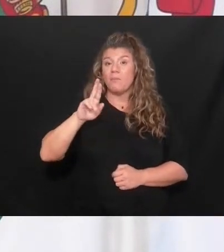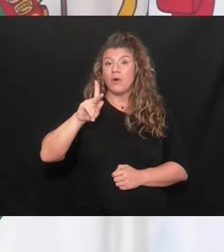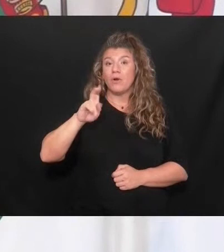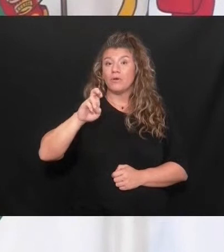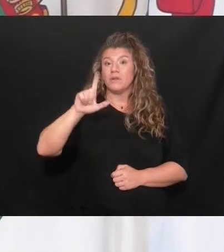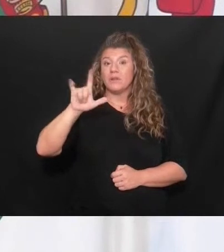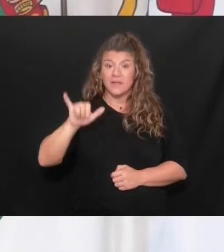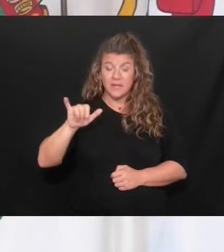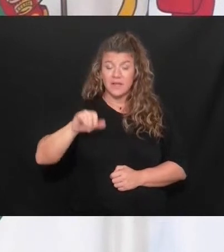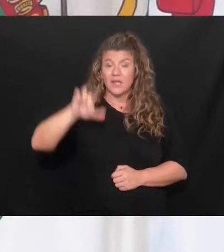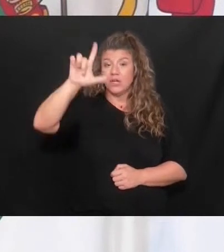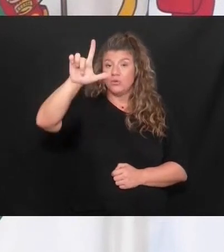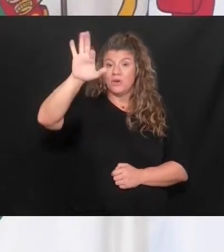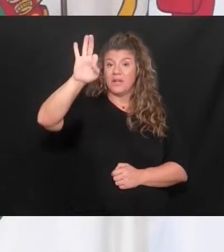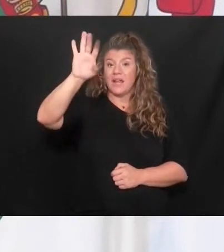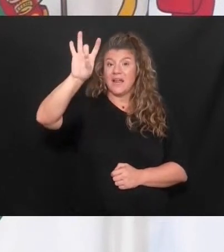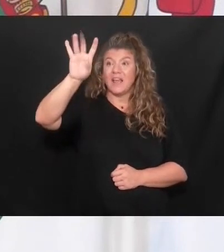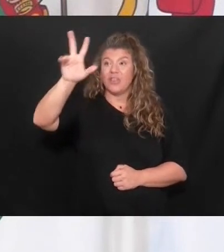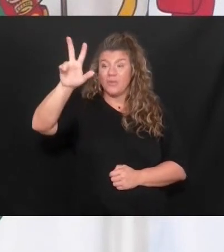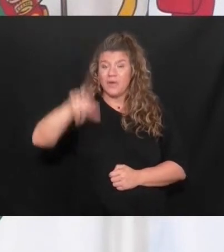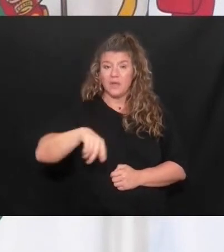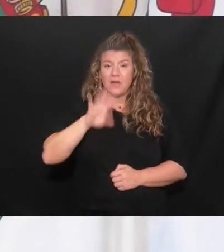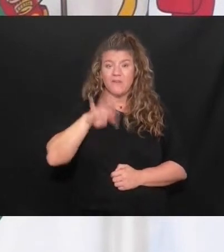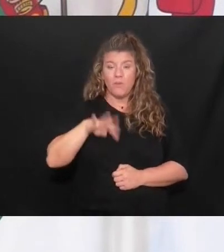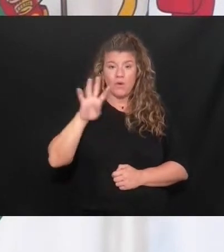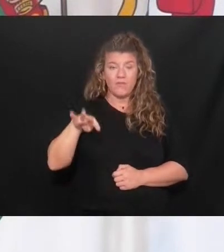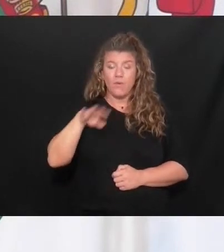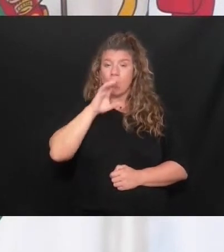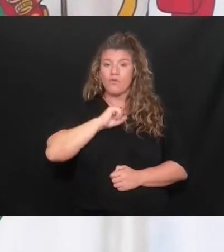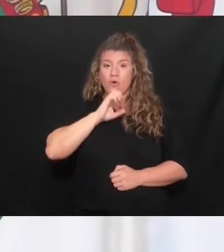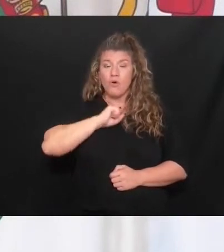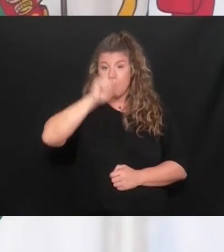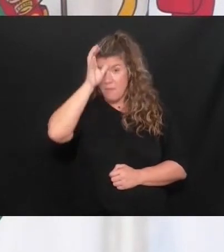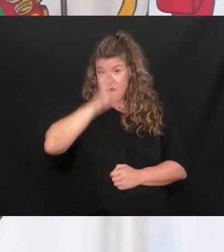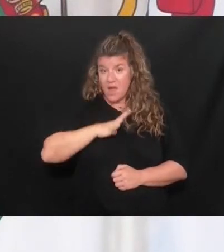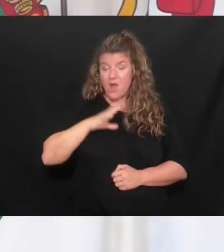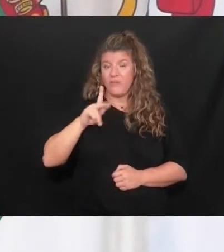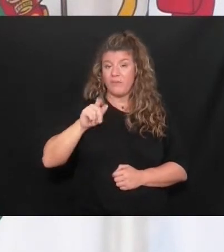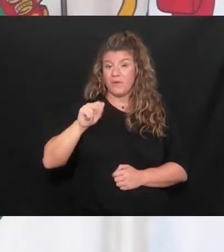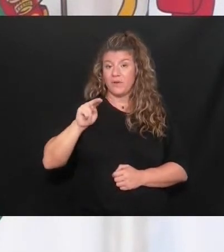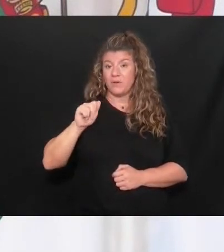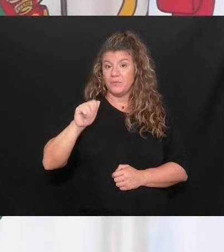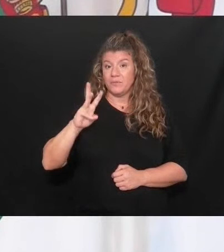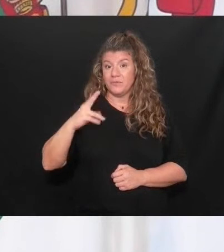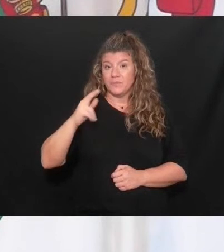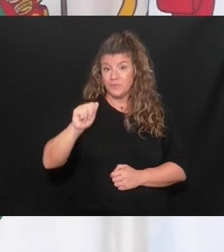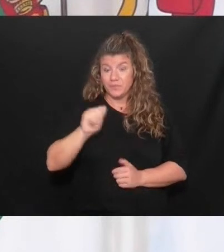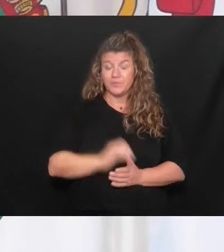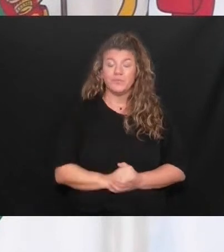The 2,983rd death, a 44-year-old male from Kanawha County.